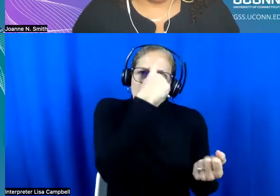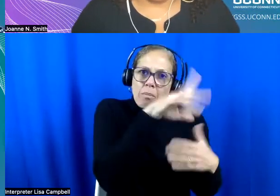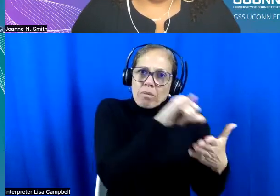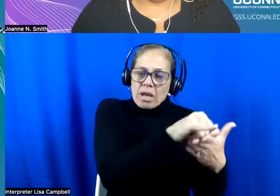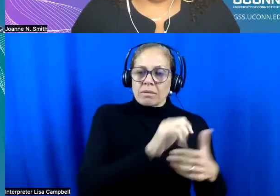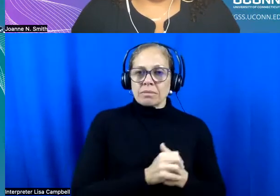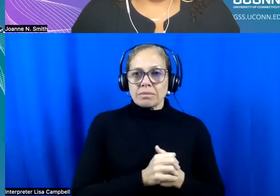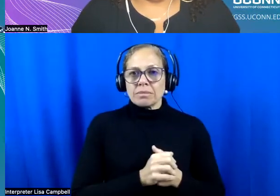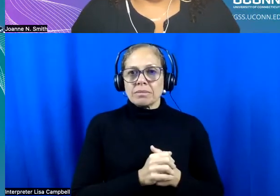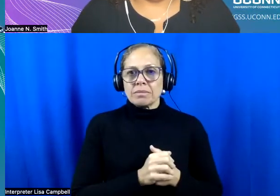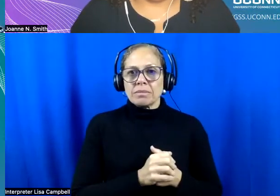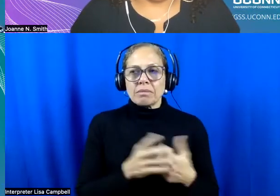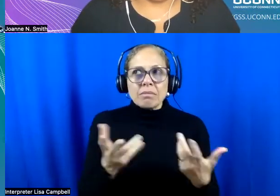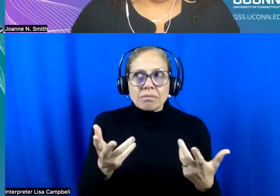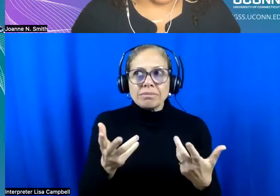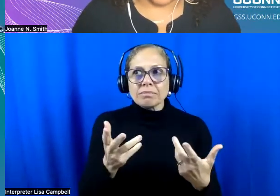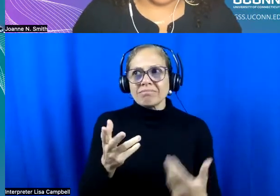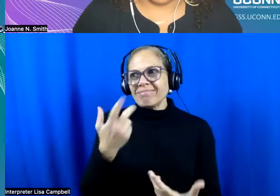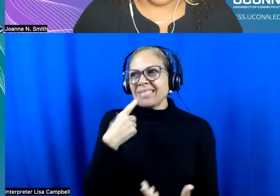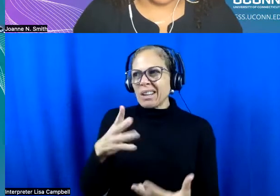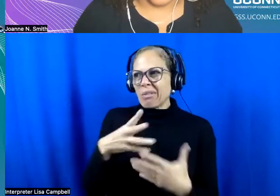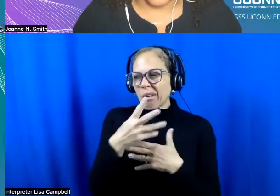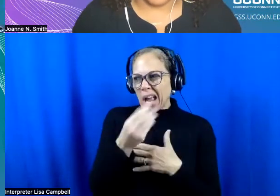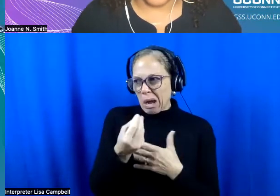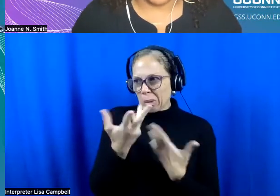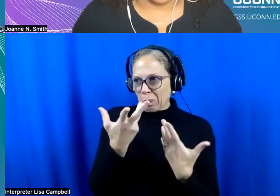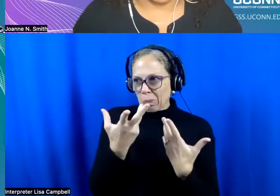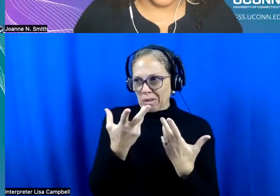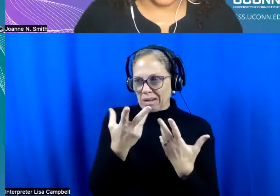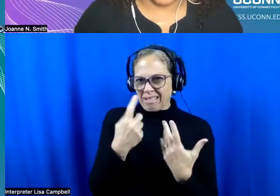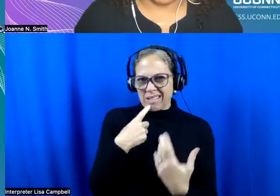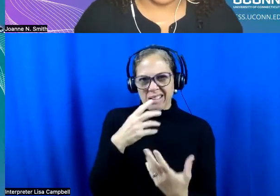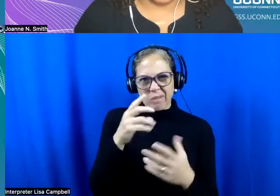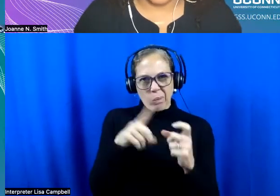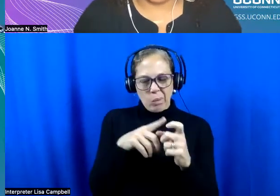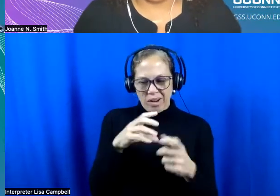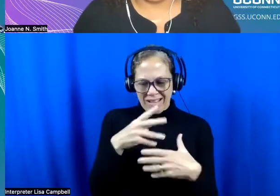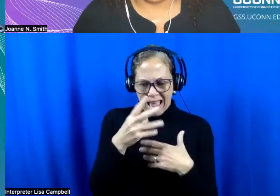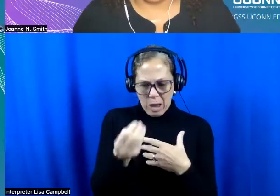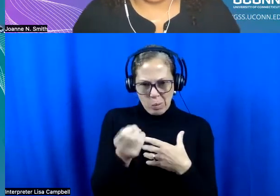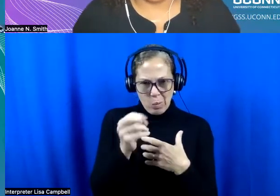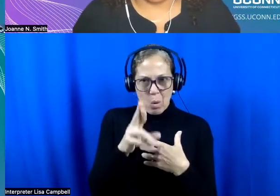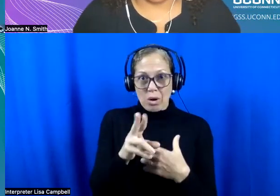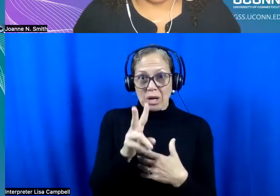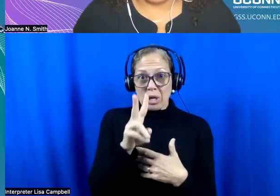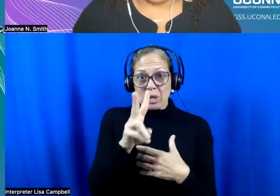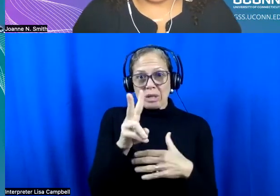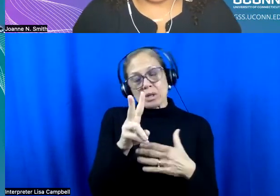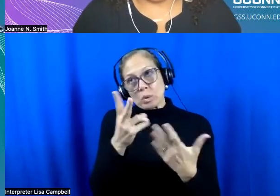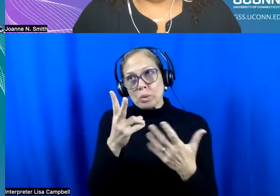of, you know, and I don't know that we're out or coming out, I don't know what this is, but 2 years of quarantine and